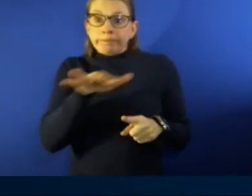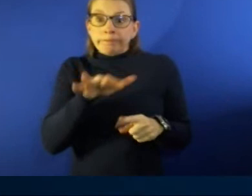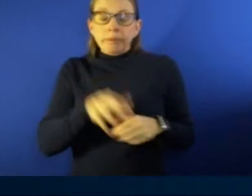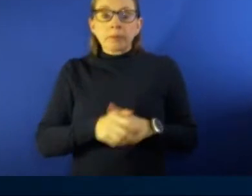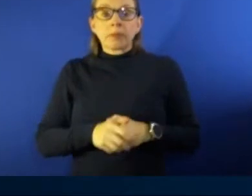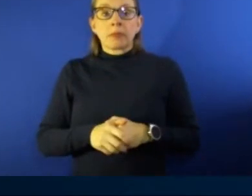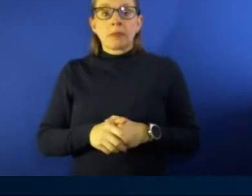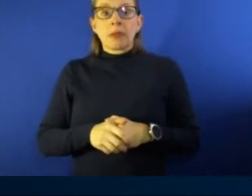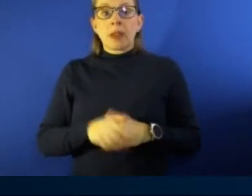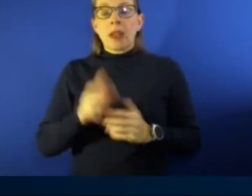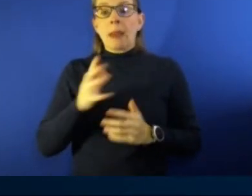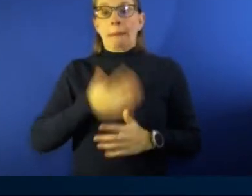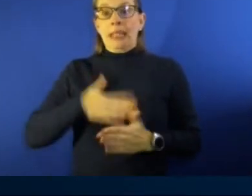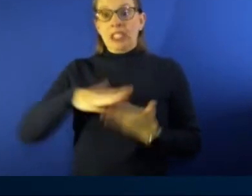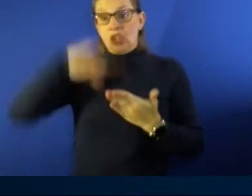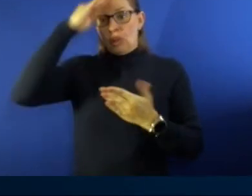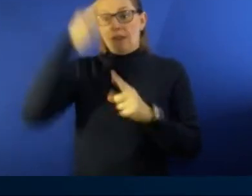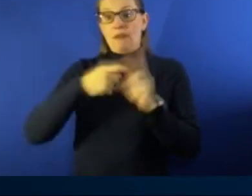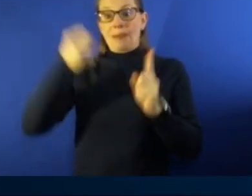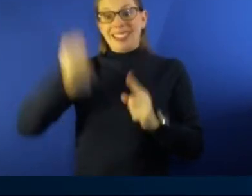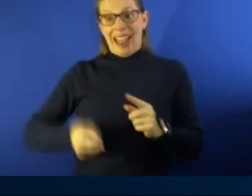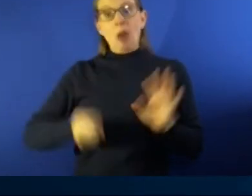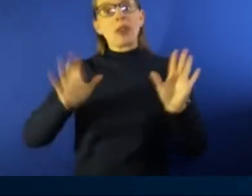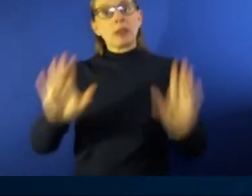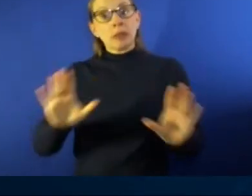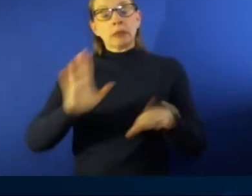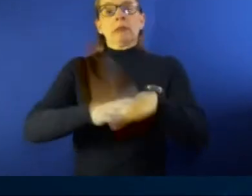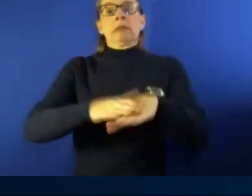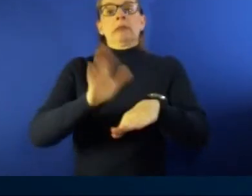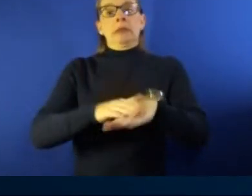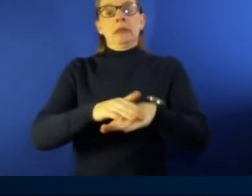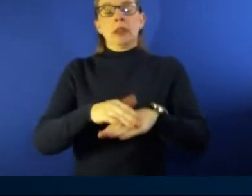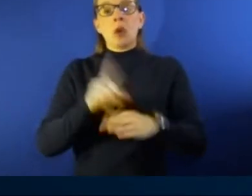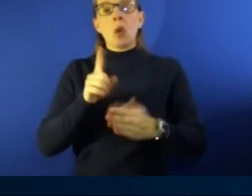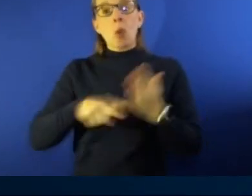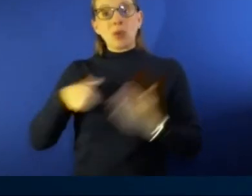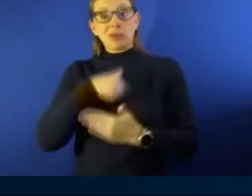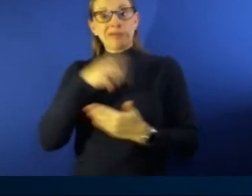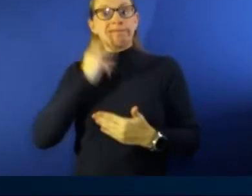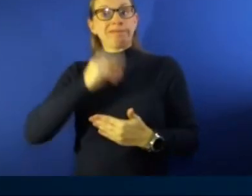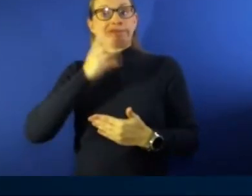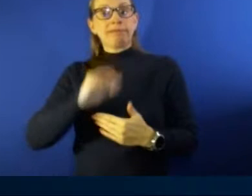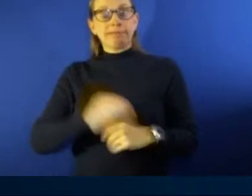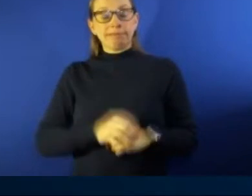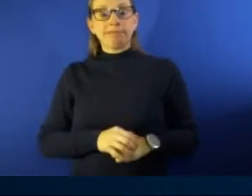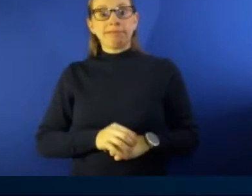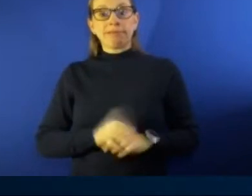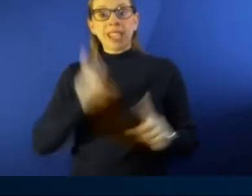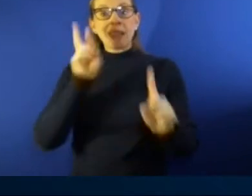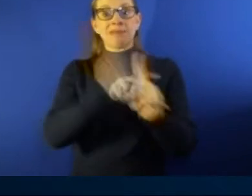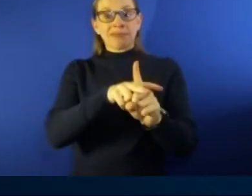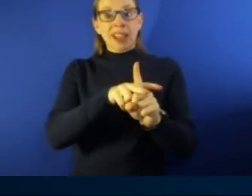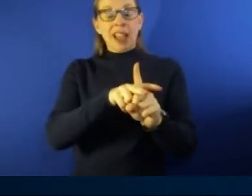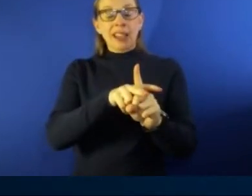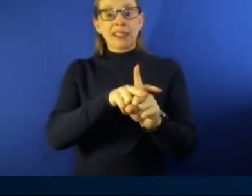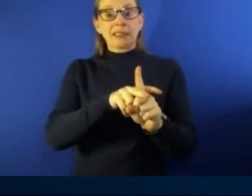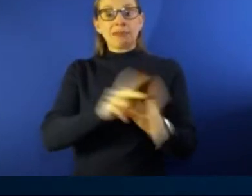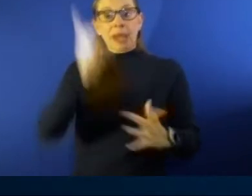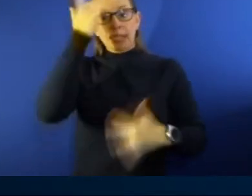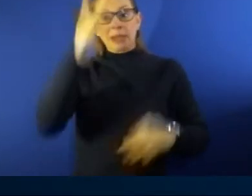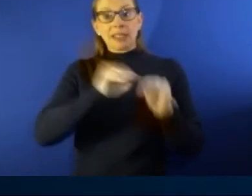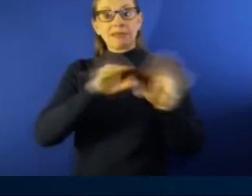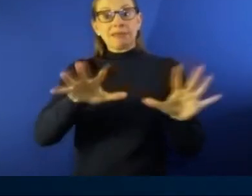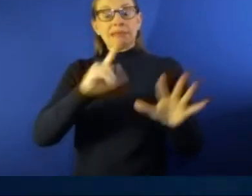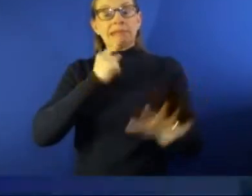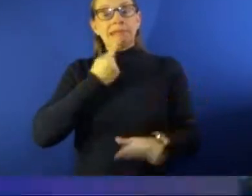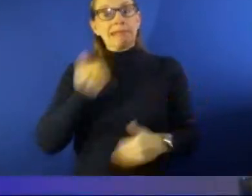learn the lessons from the South about what we saw and take this pandemic seriously. We are not quite out of the woods